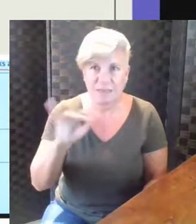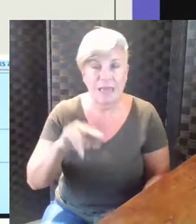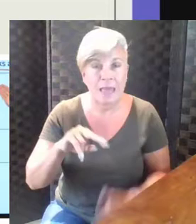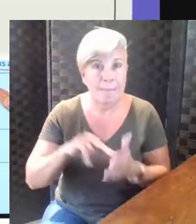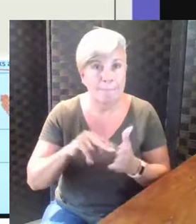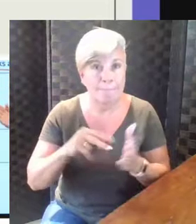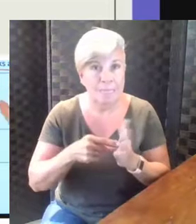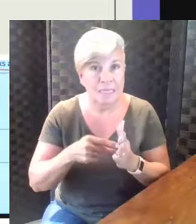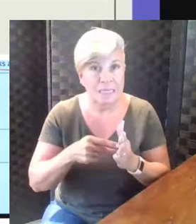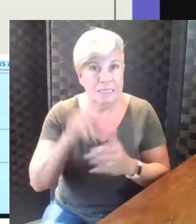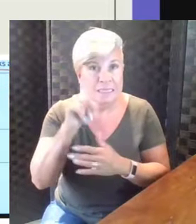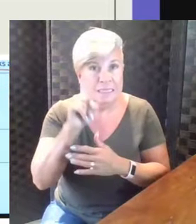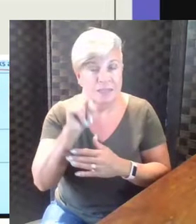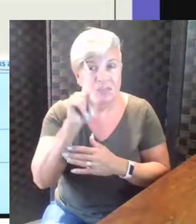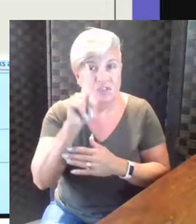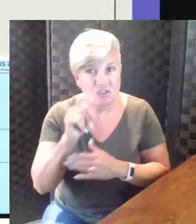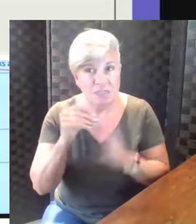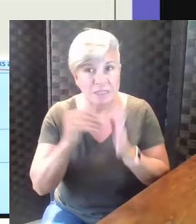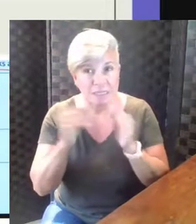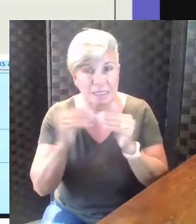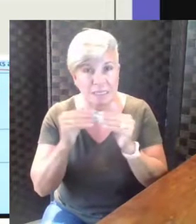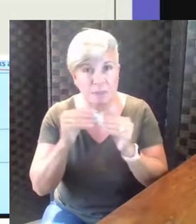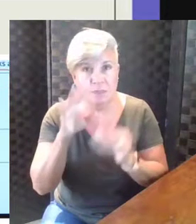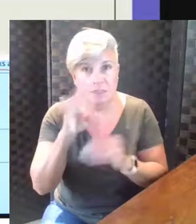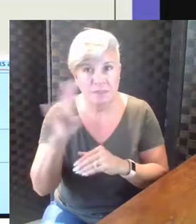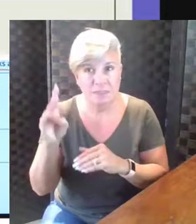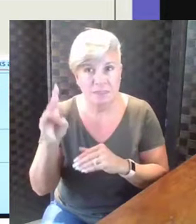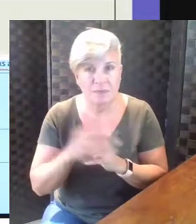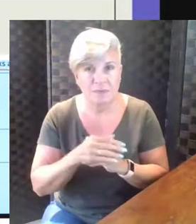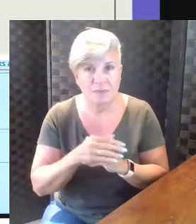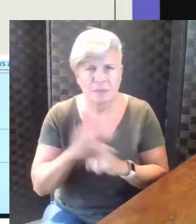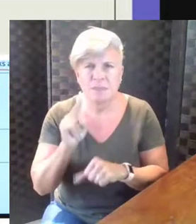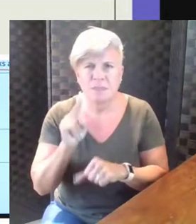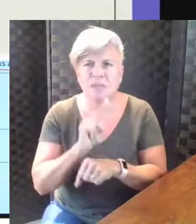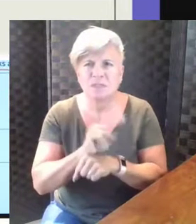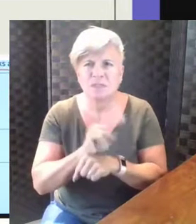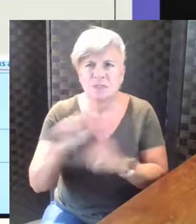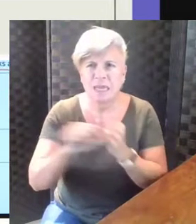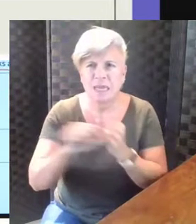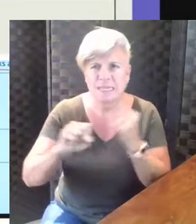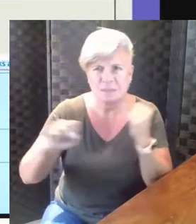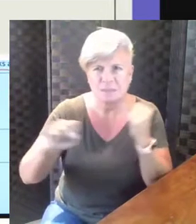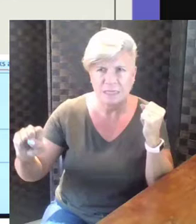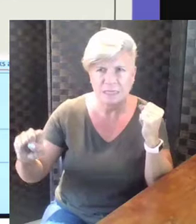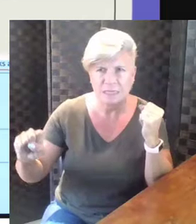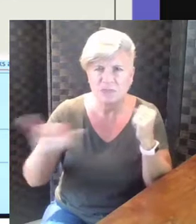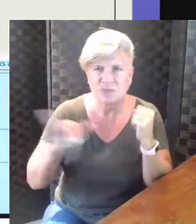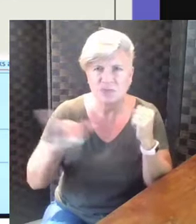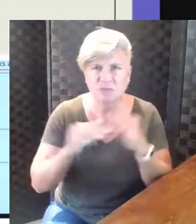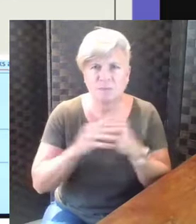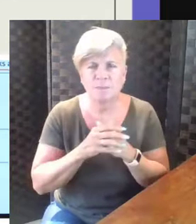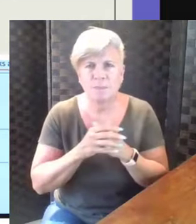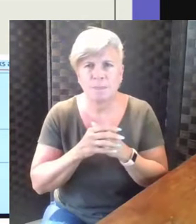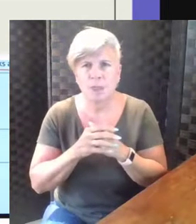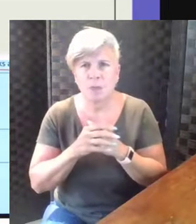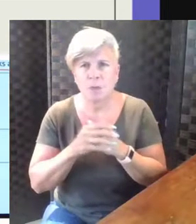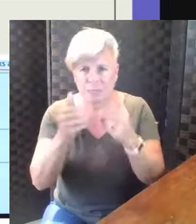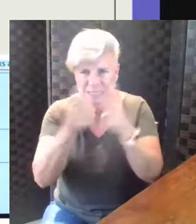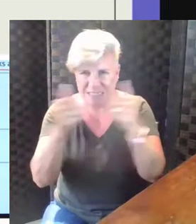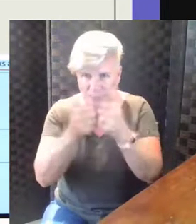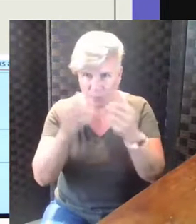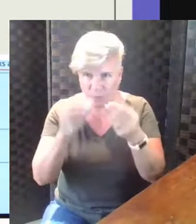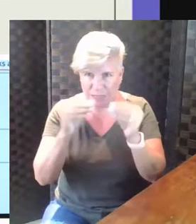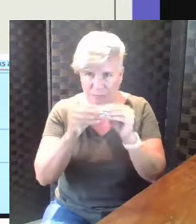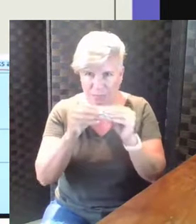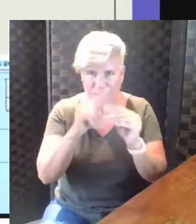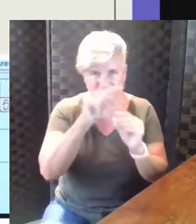that means X should equal 77. Let's use that expanded form too, where we break the numbers apart